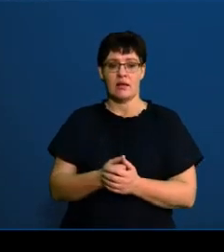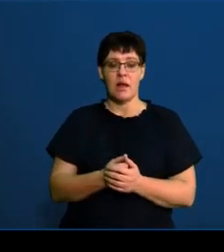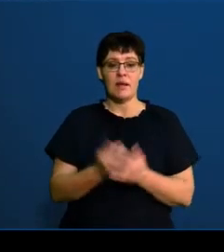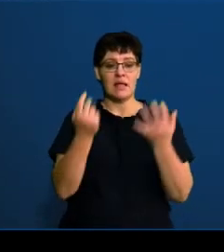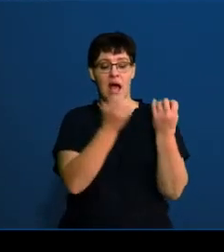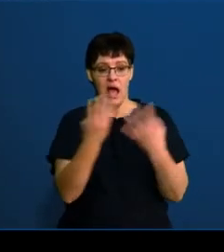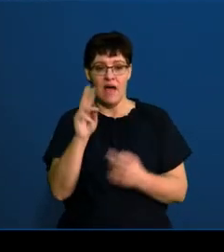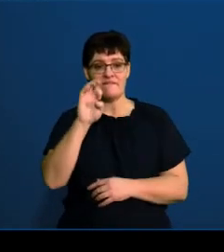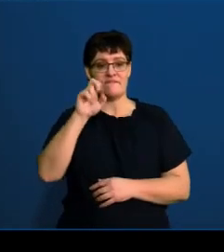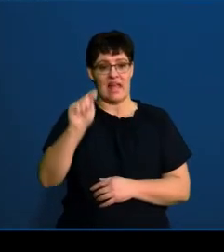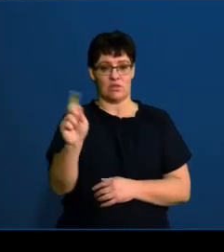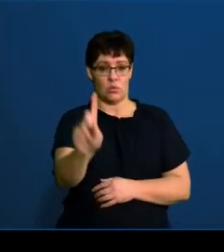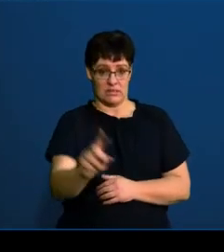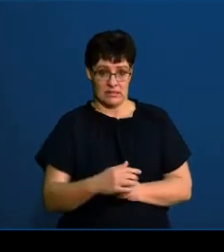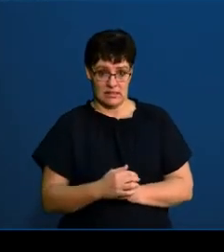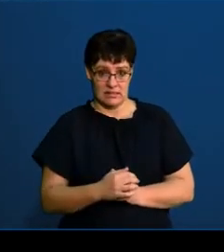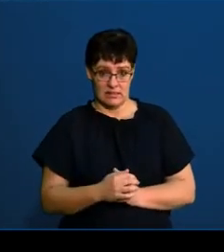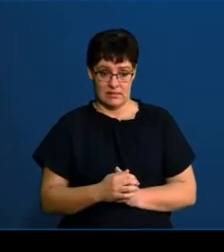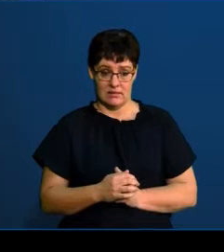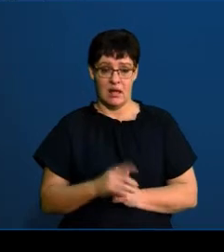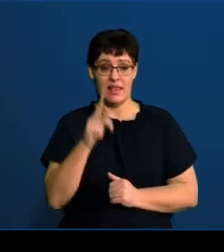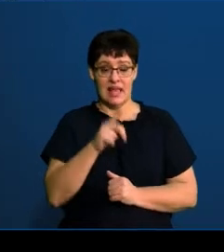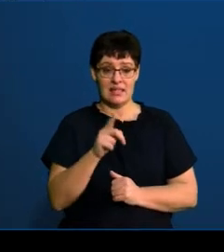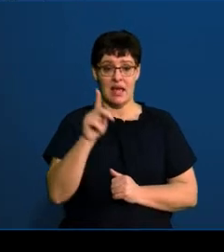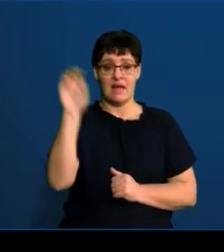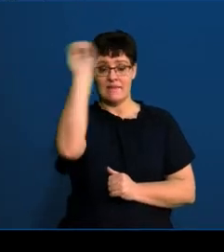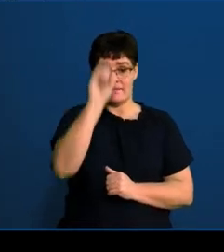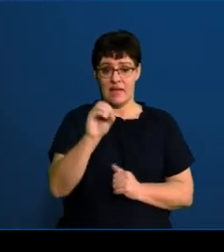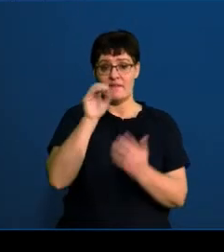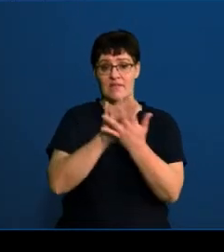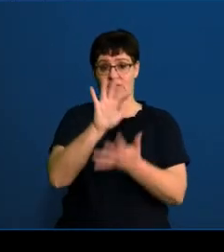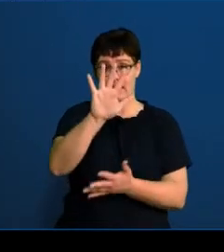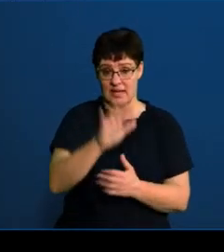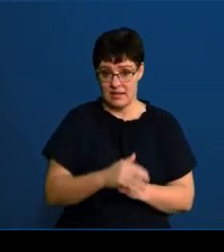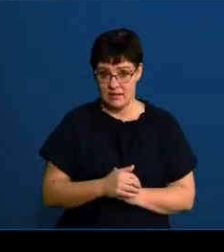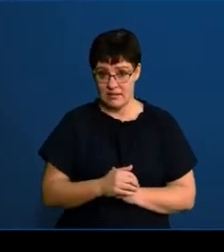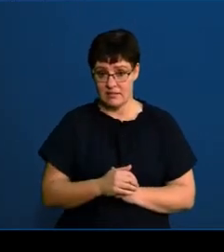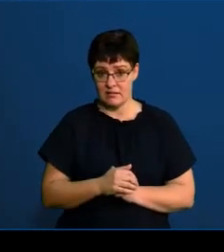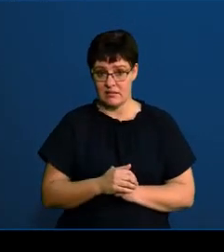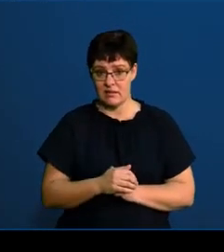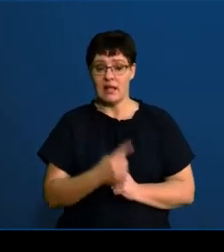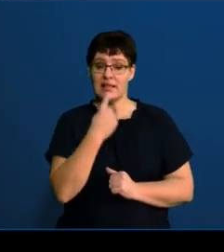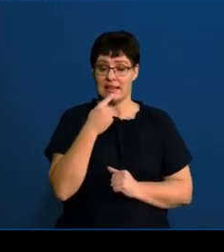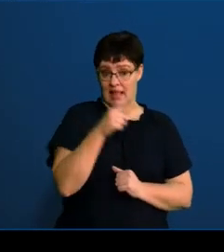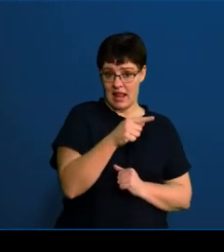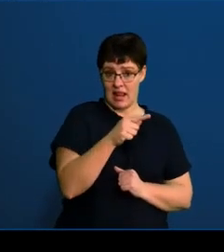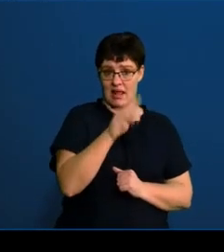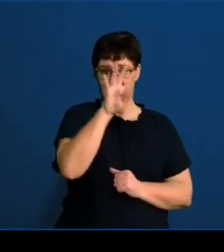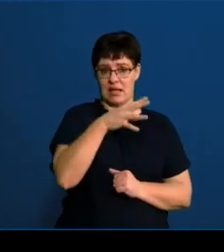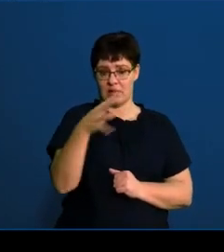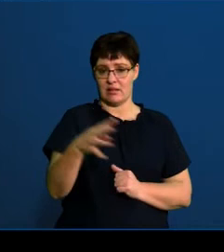what VAT is. Now, VAT is a percentage. It's 15%, and I've been told on the table. I keep doing